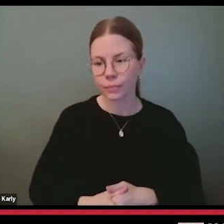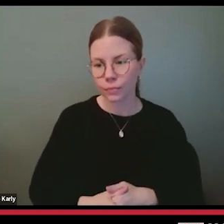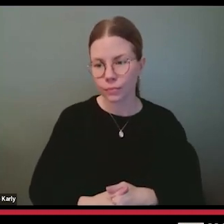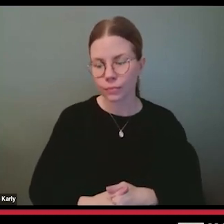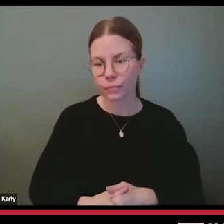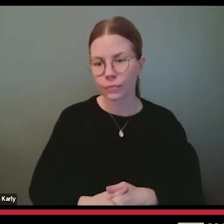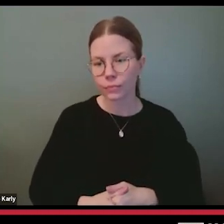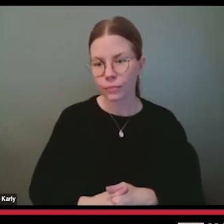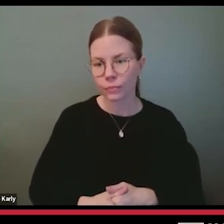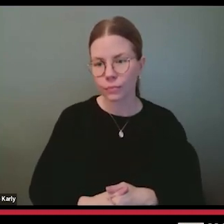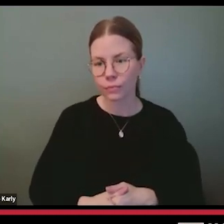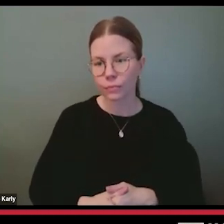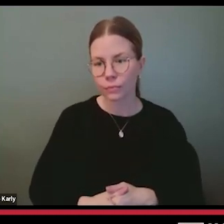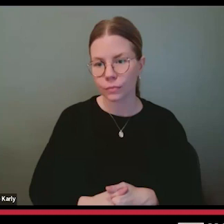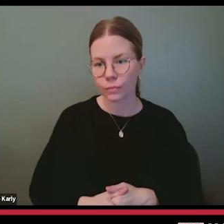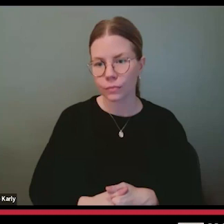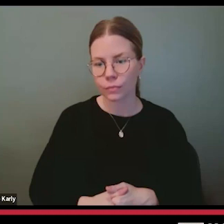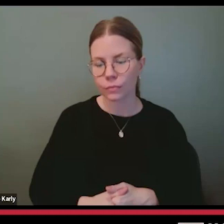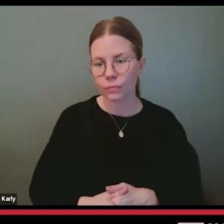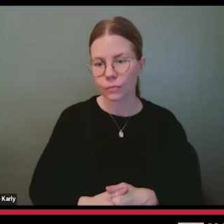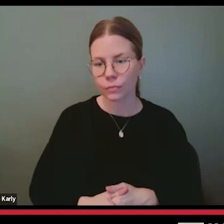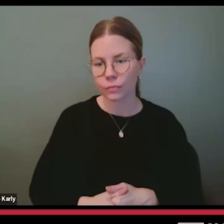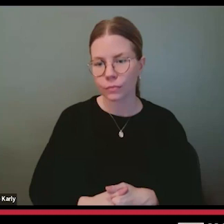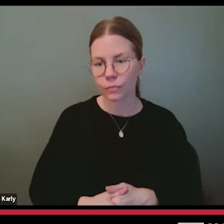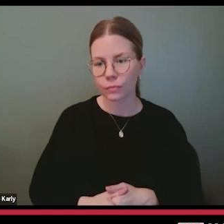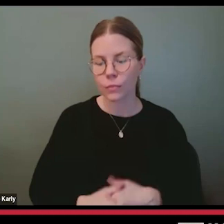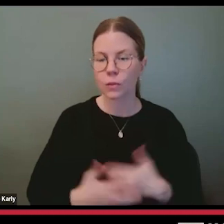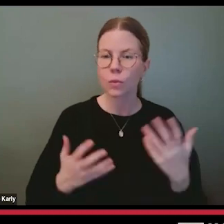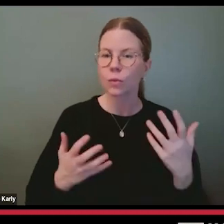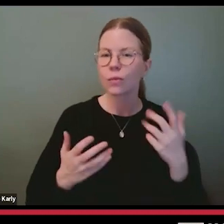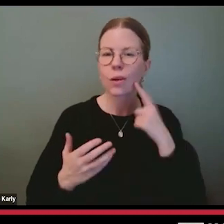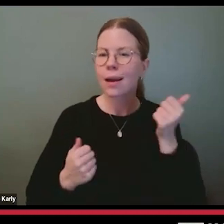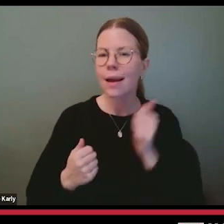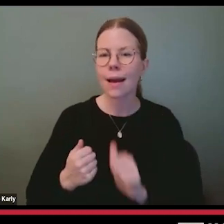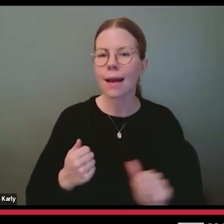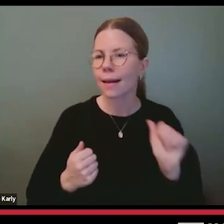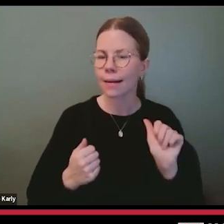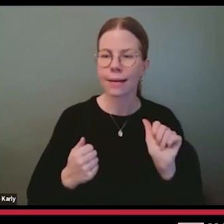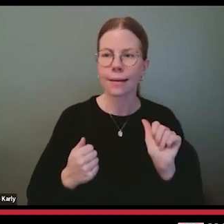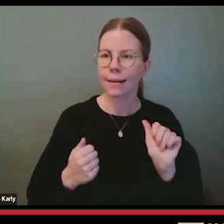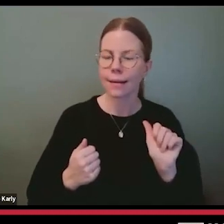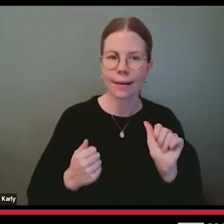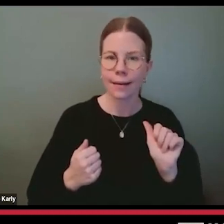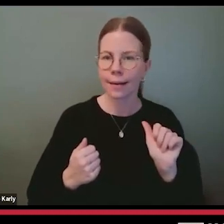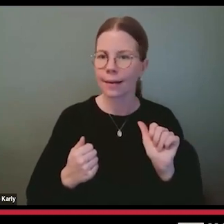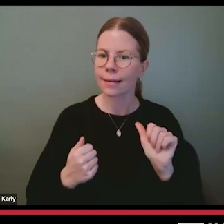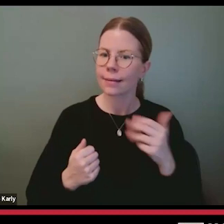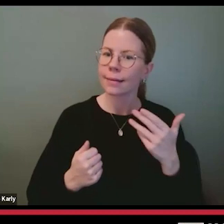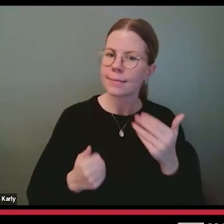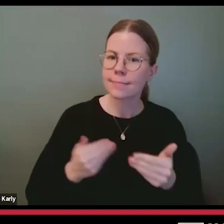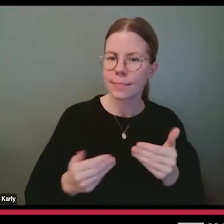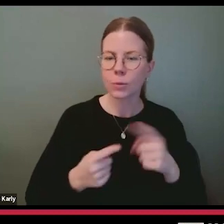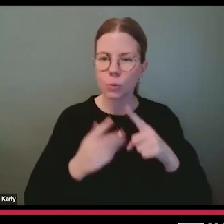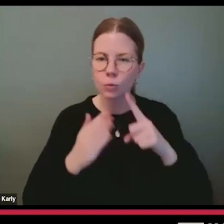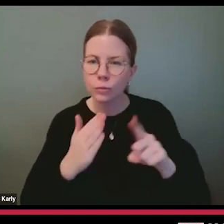efforts to document and understand infectious transmission in any population as inherently against their interests,